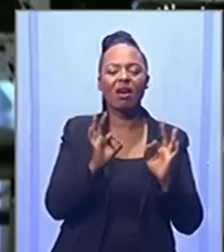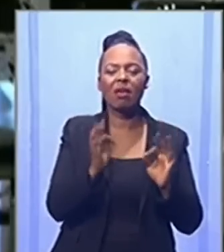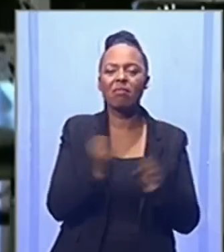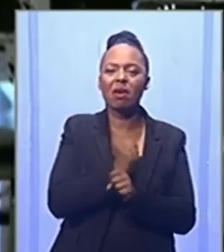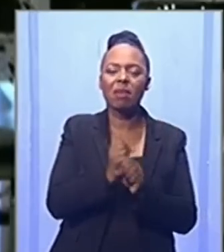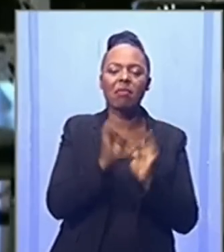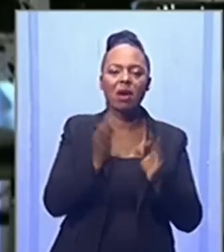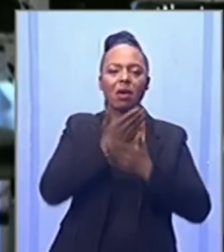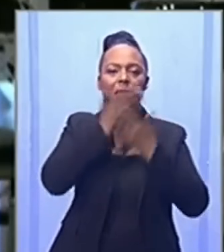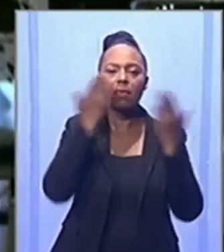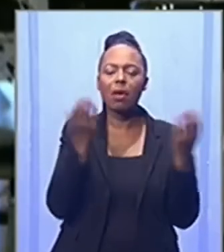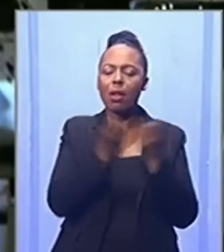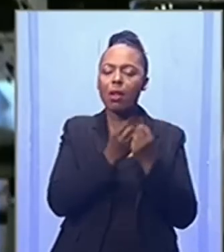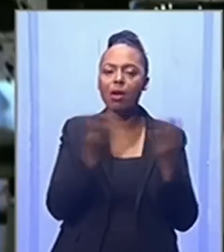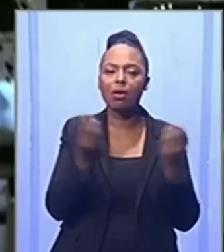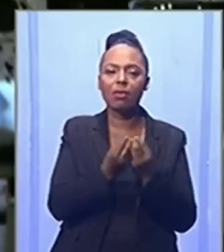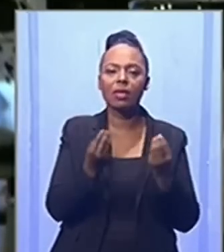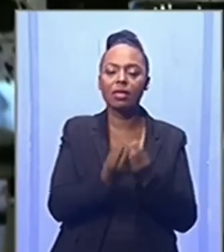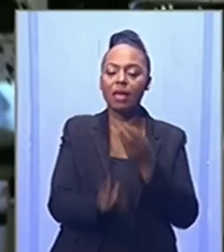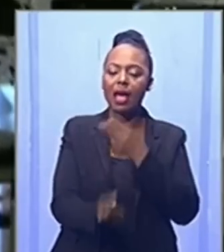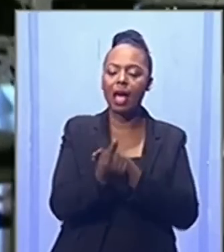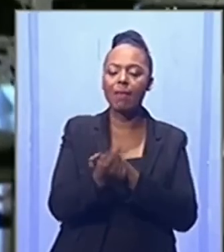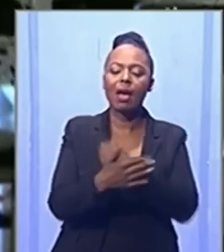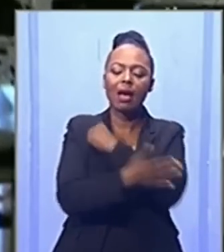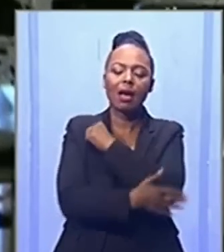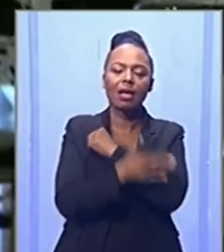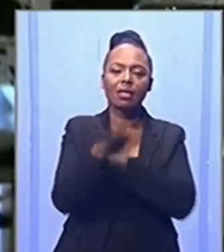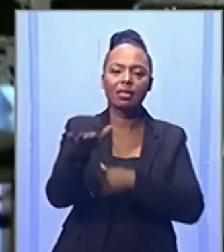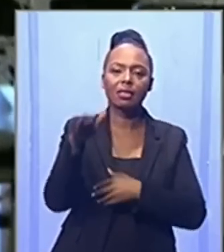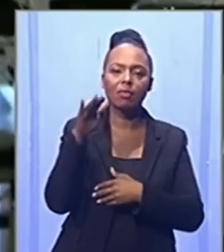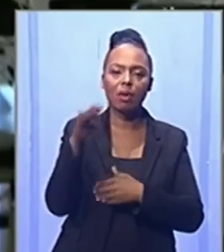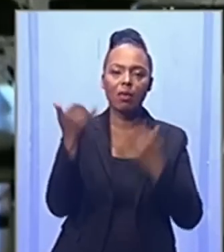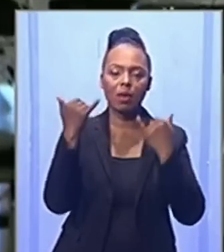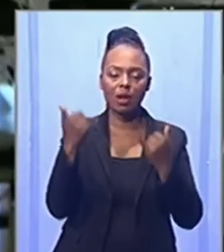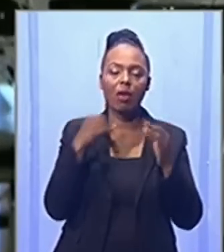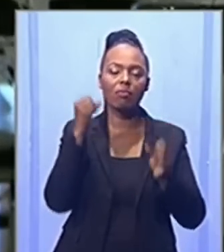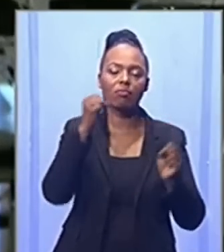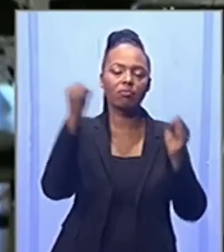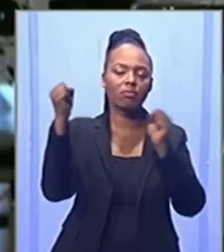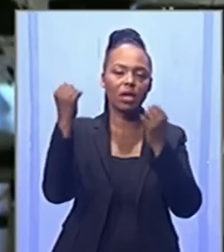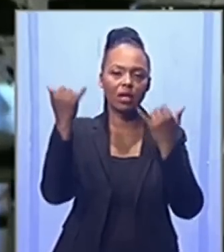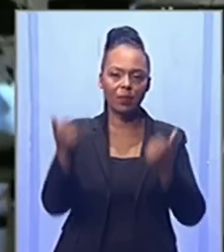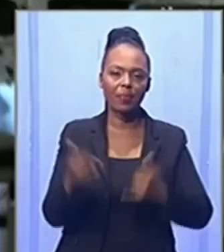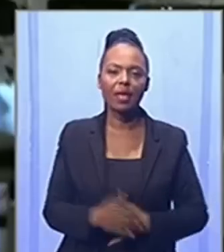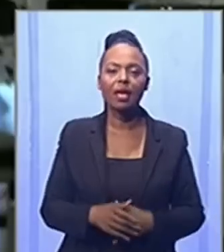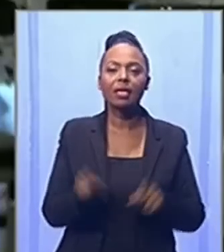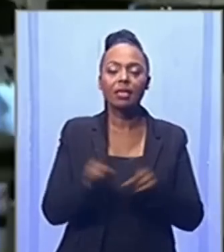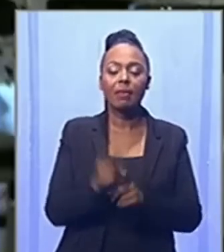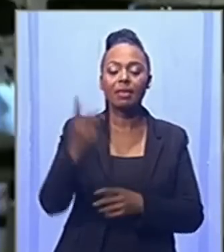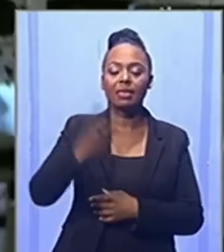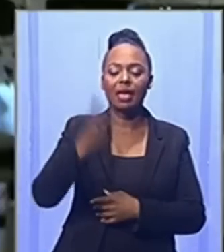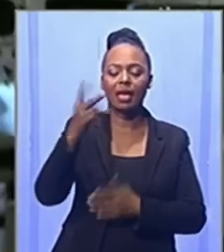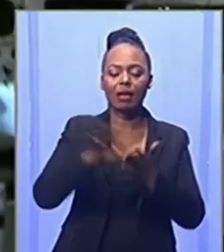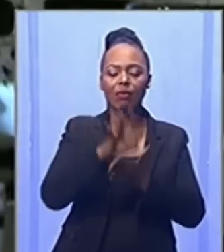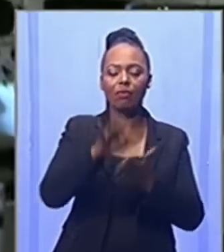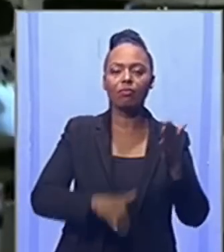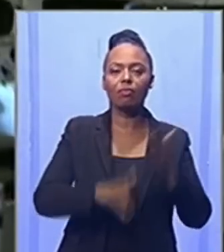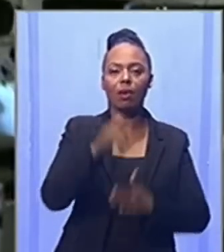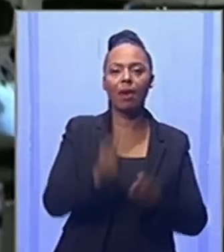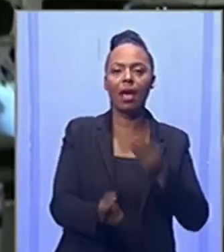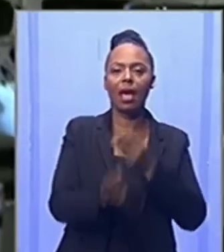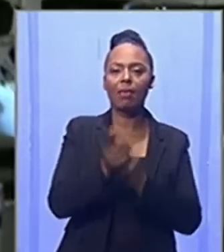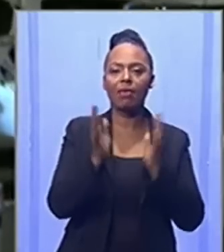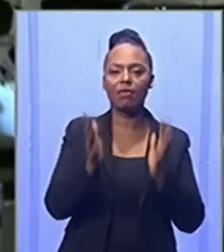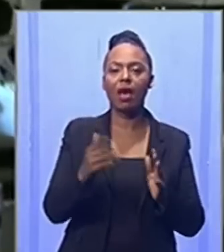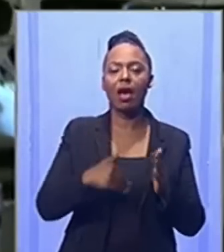dingata tse etsahalang naheng ya Zimbabwe ka ha re bua nakong ya jwale re tla tseba le hore ke dikgetho tsa bobedi tsena ka mora hore ntate